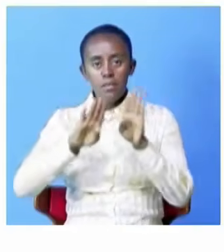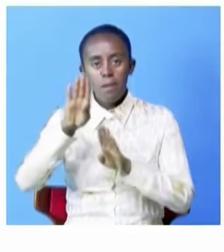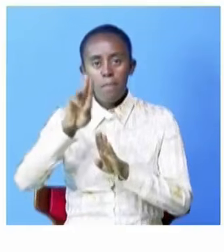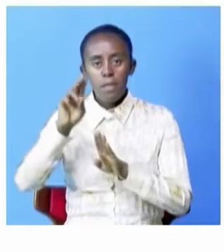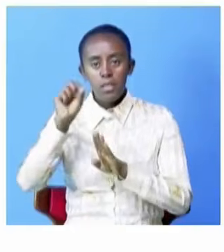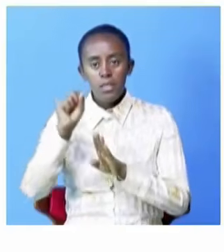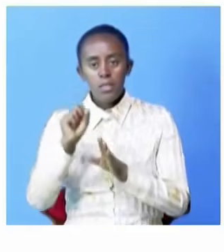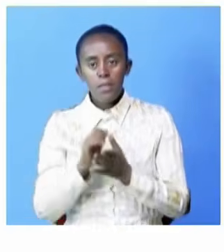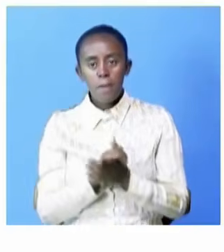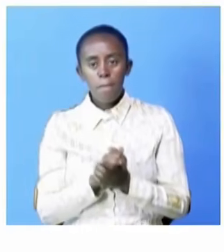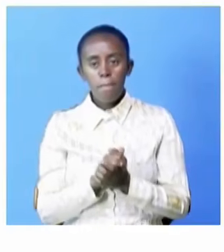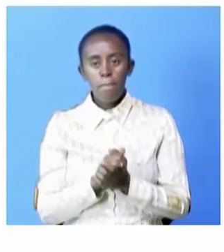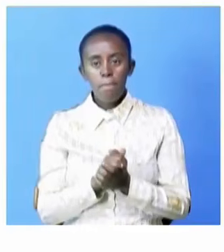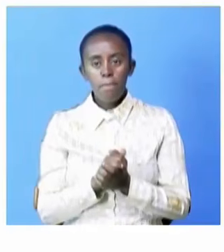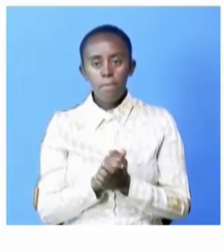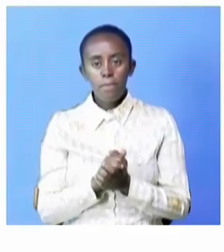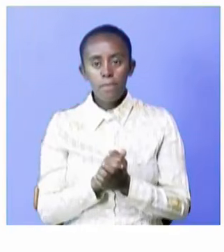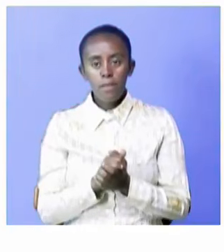leaves